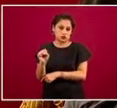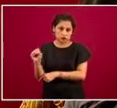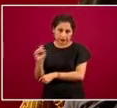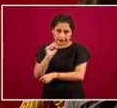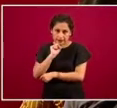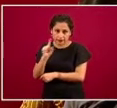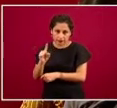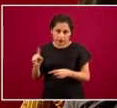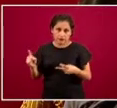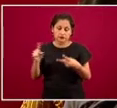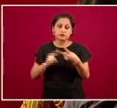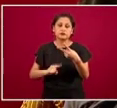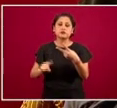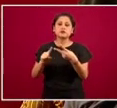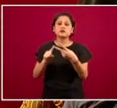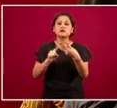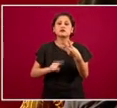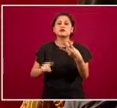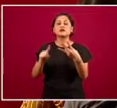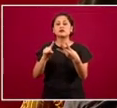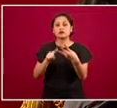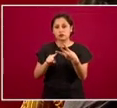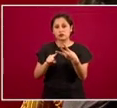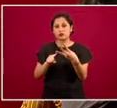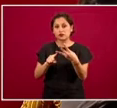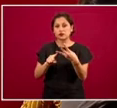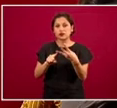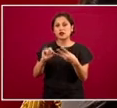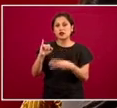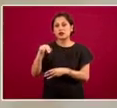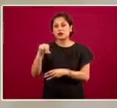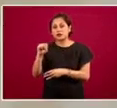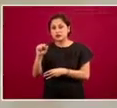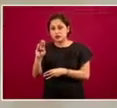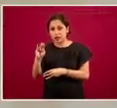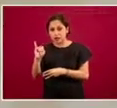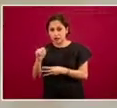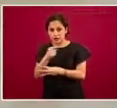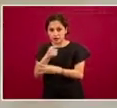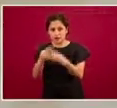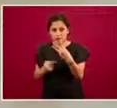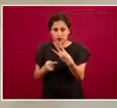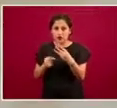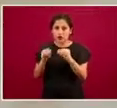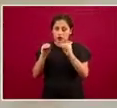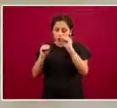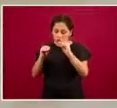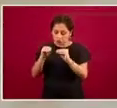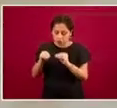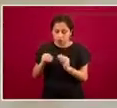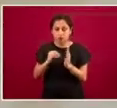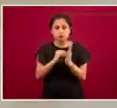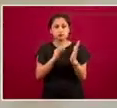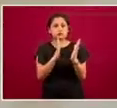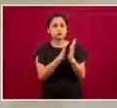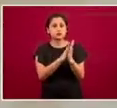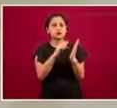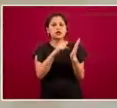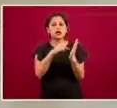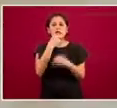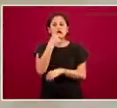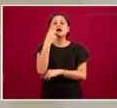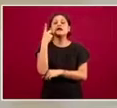prisons. This protocol has been a joint effort by the Ministry of Health, the Ministry